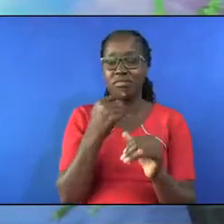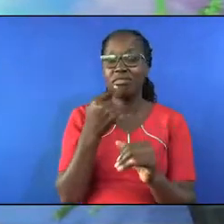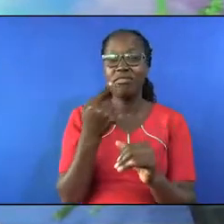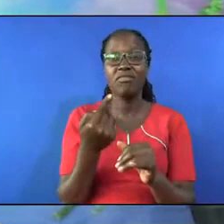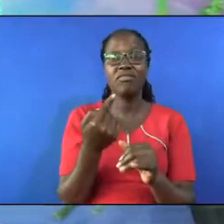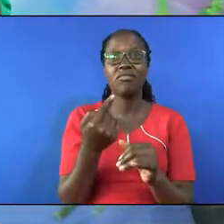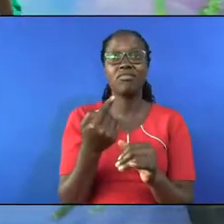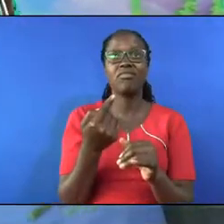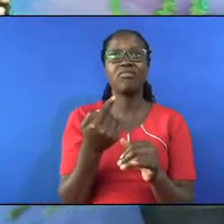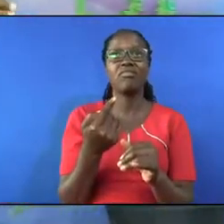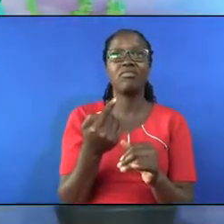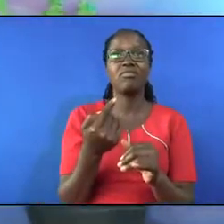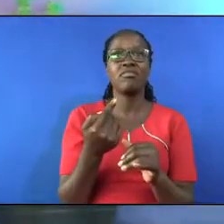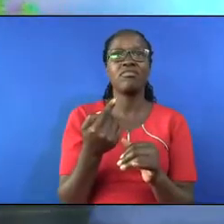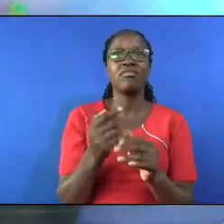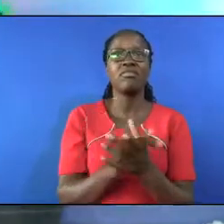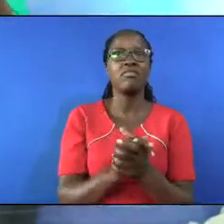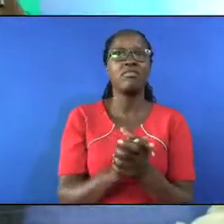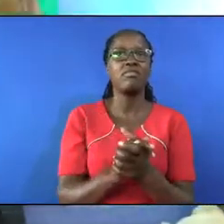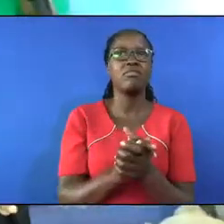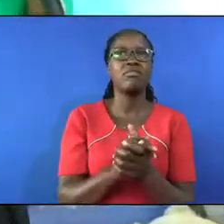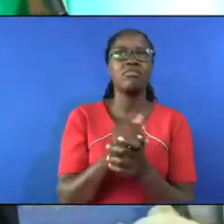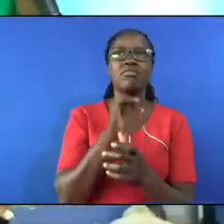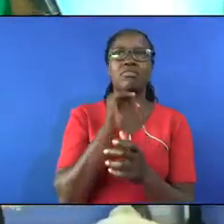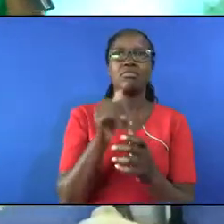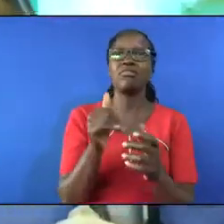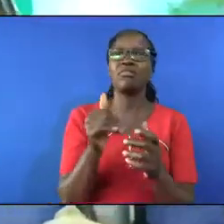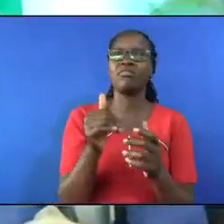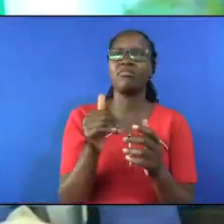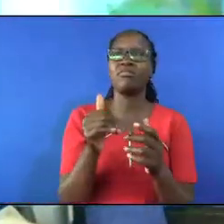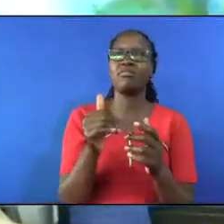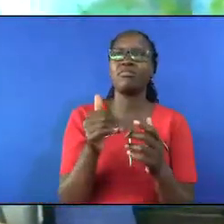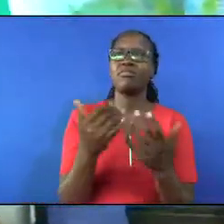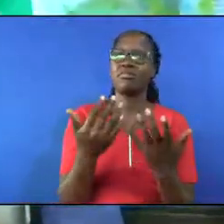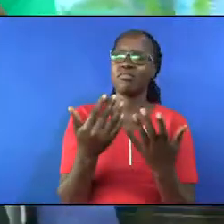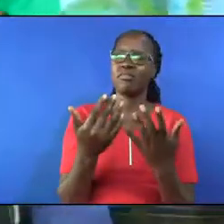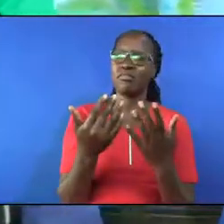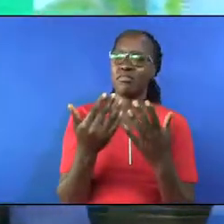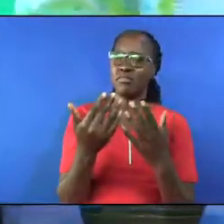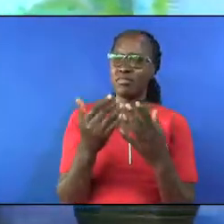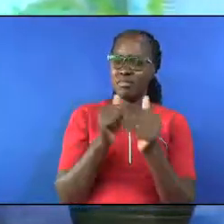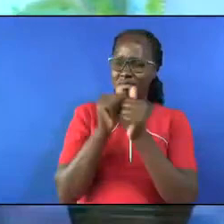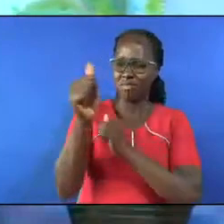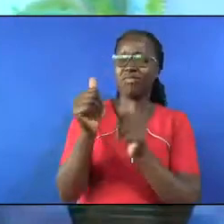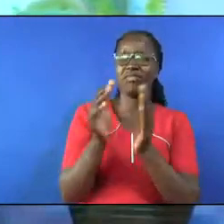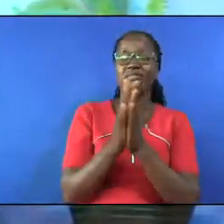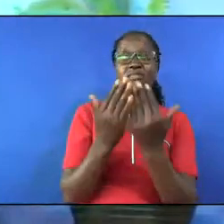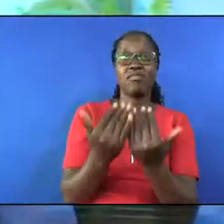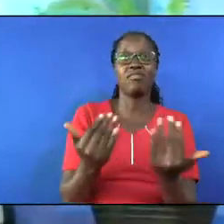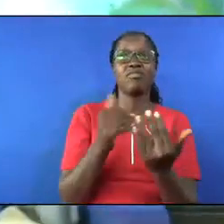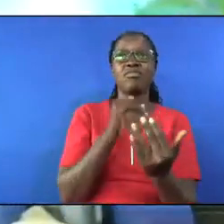say? This is what I'm trying to say. We should not go to extremes with children, but at the same time, do not